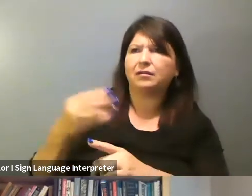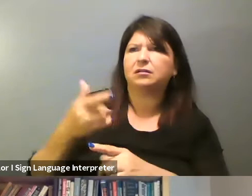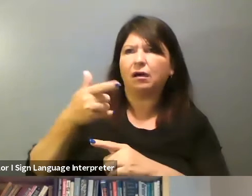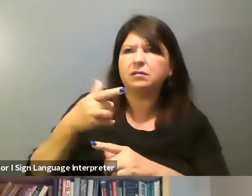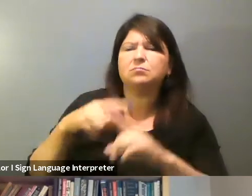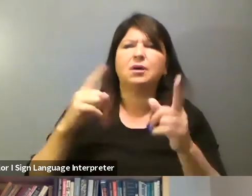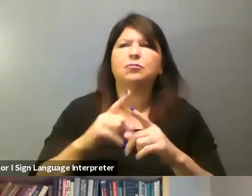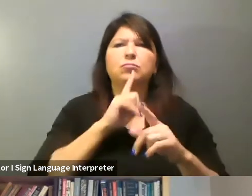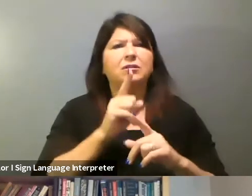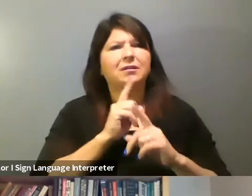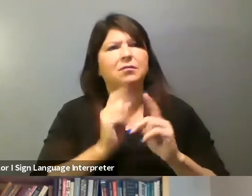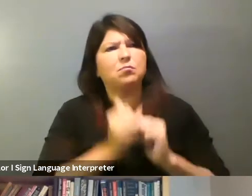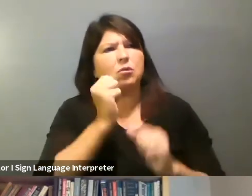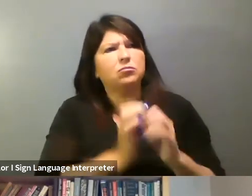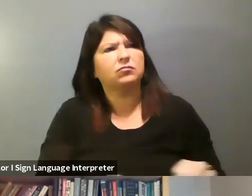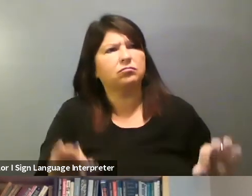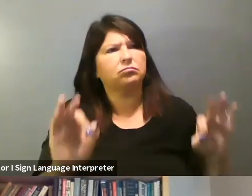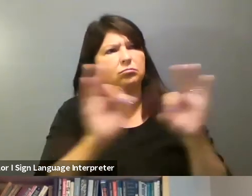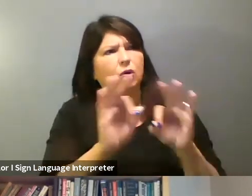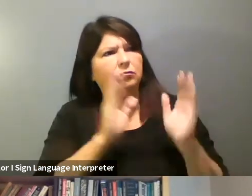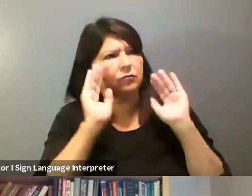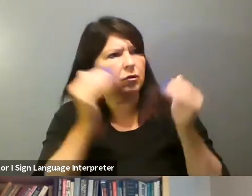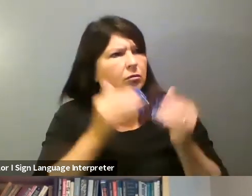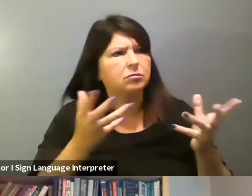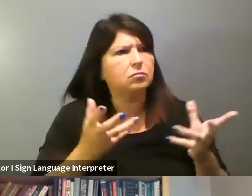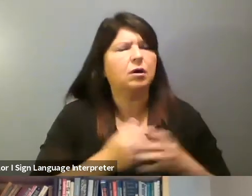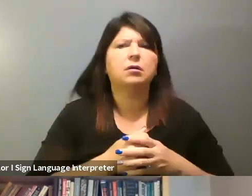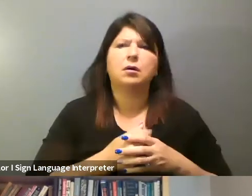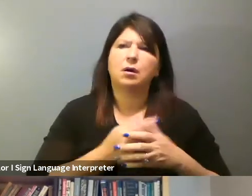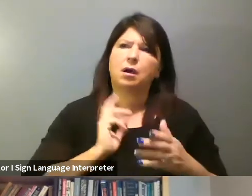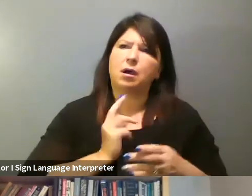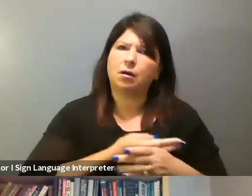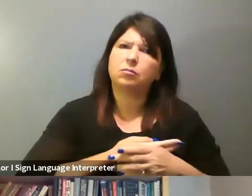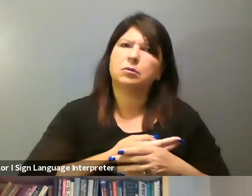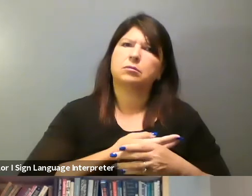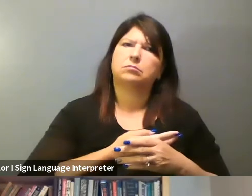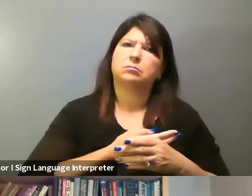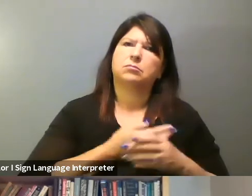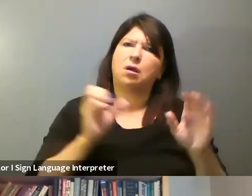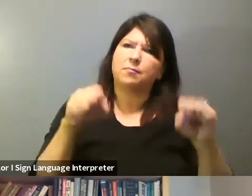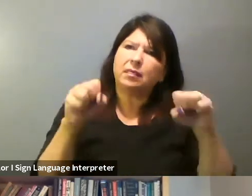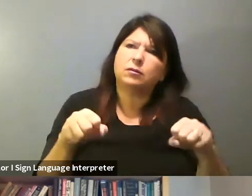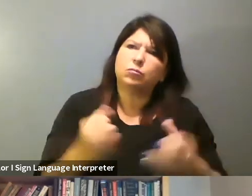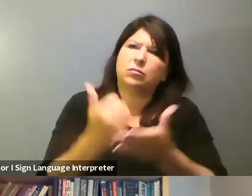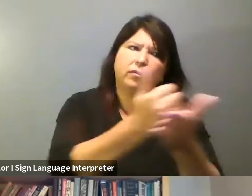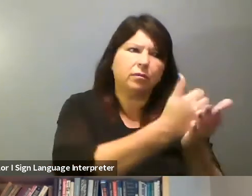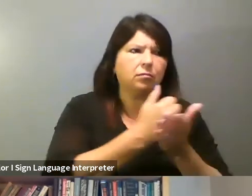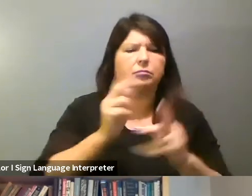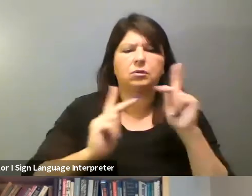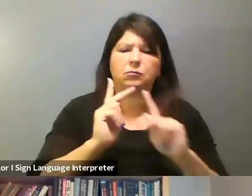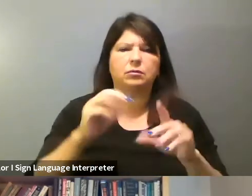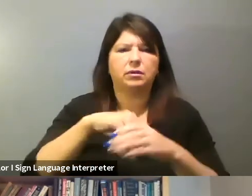major materials that we use were our books and our ability to help people in the community. And that's how we gained the support of the